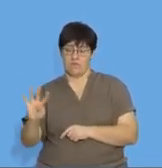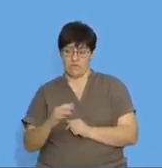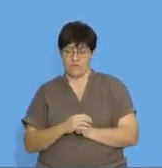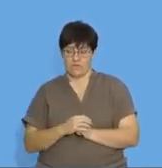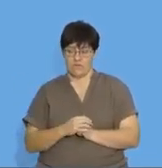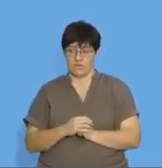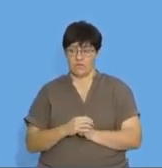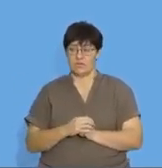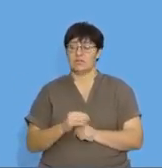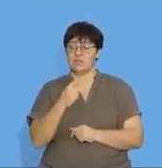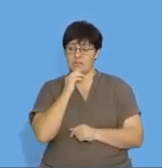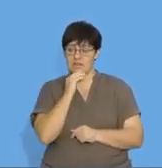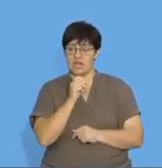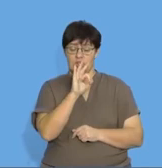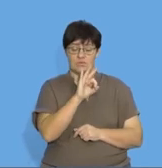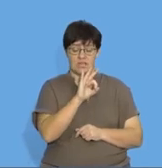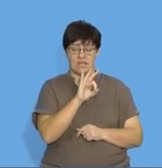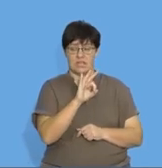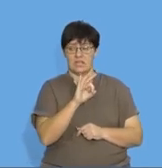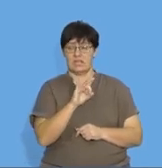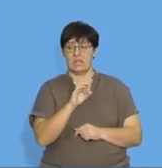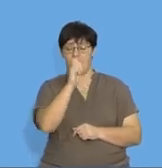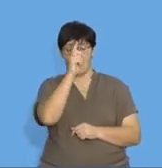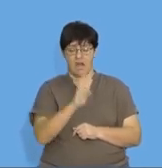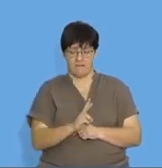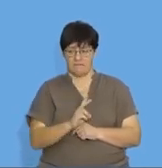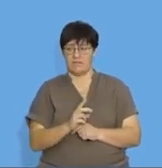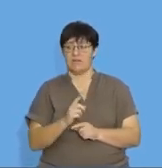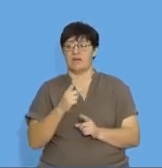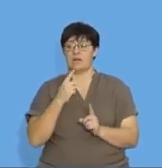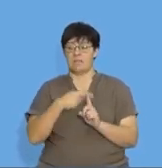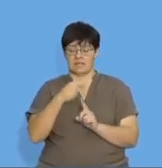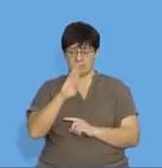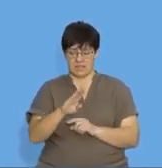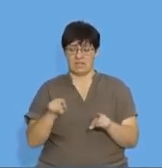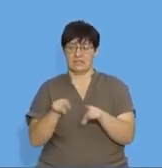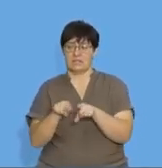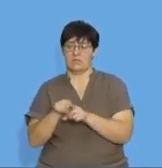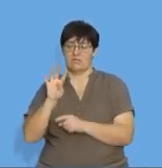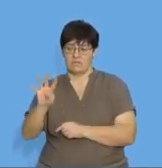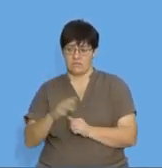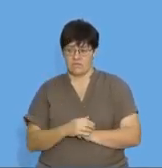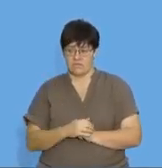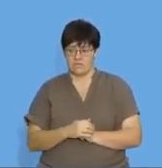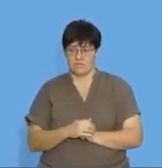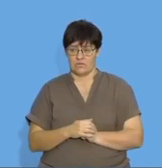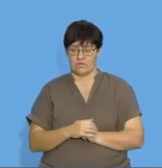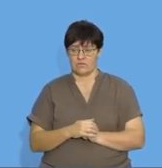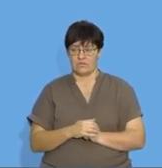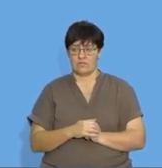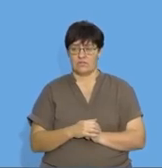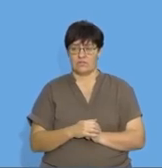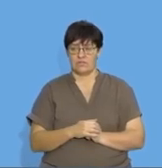first differences, which is 4. So I'm going to have 3 times a half plus b is equal to